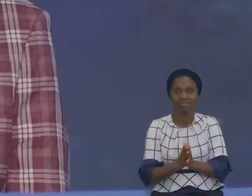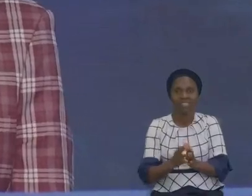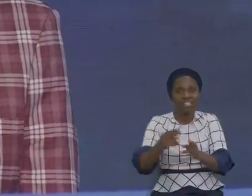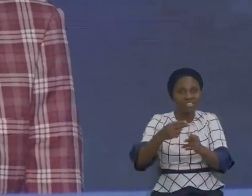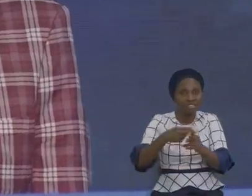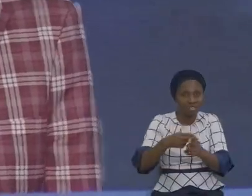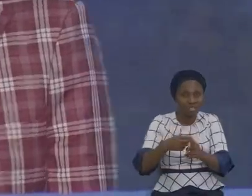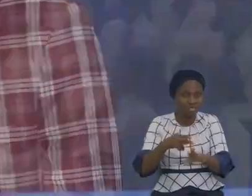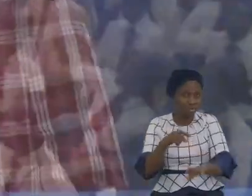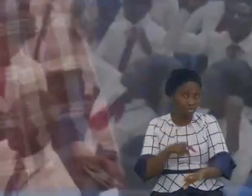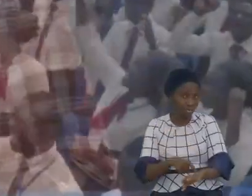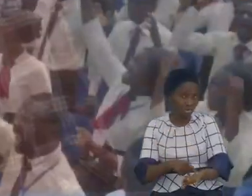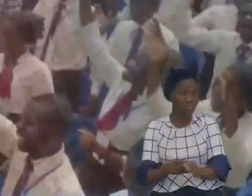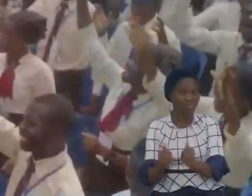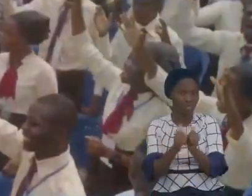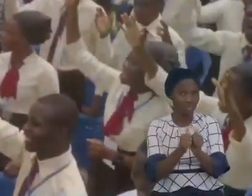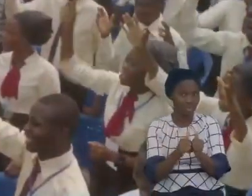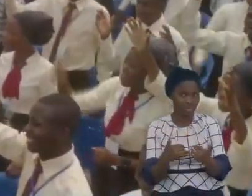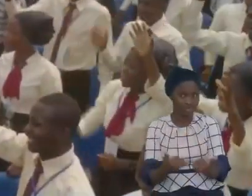go up.